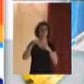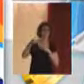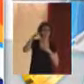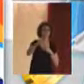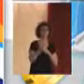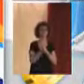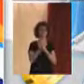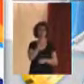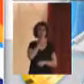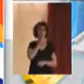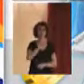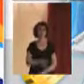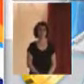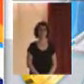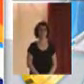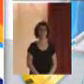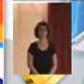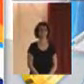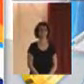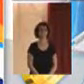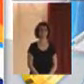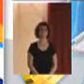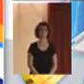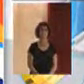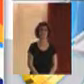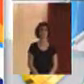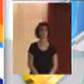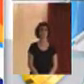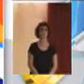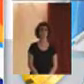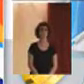interoperability, user work, and the future work that we have,